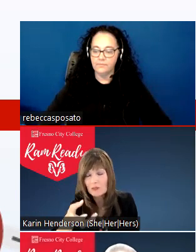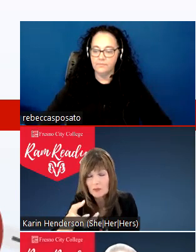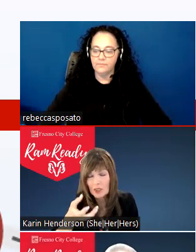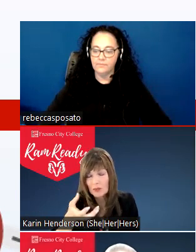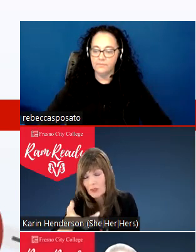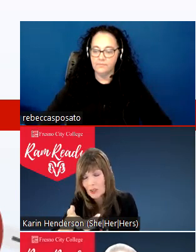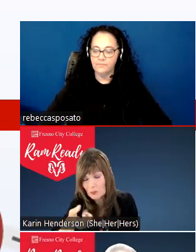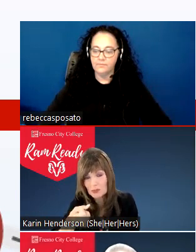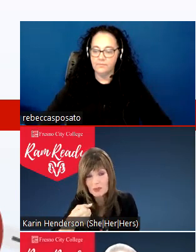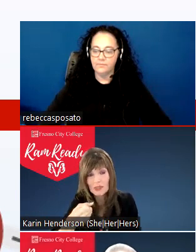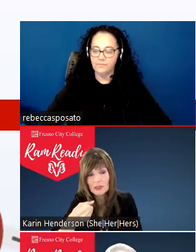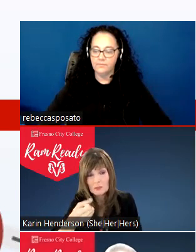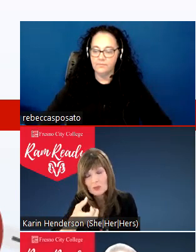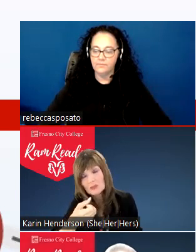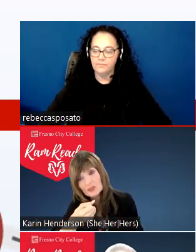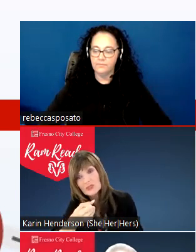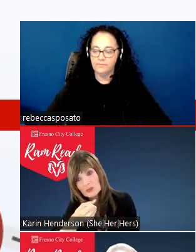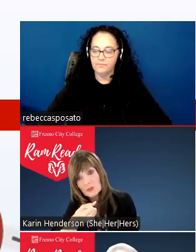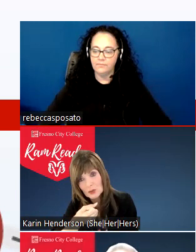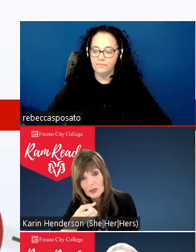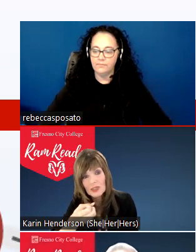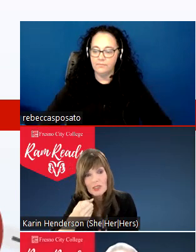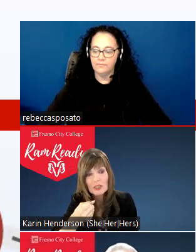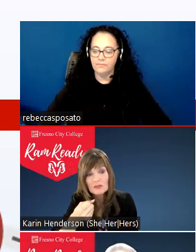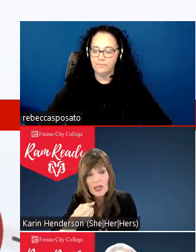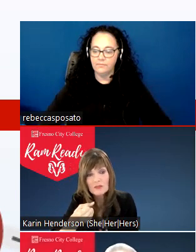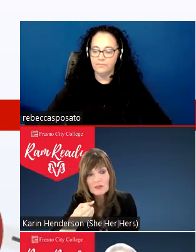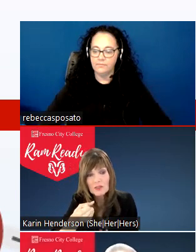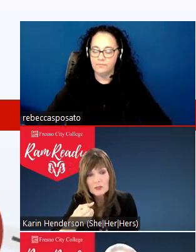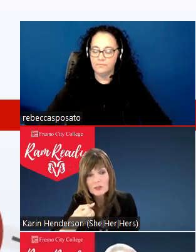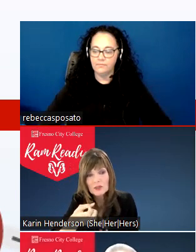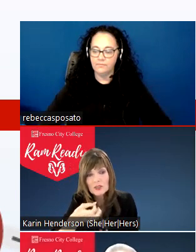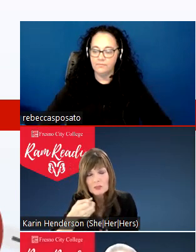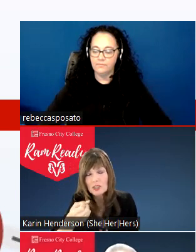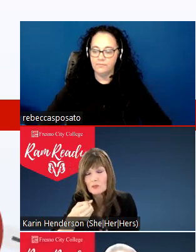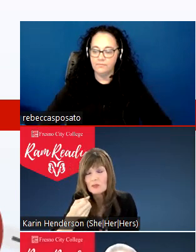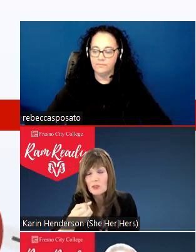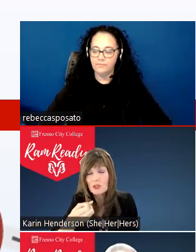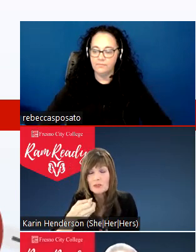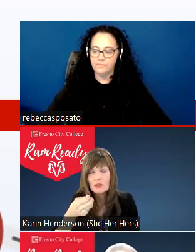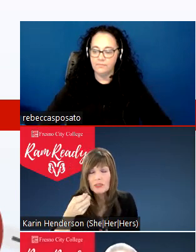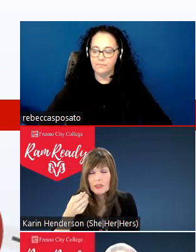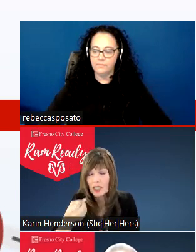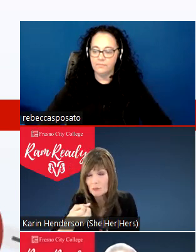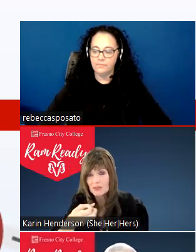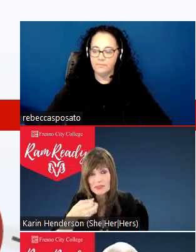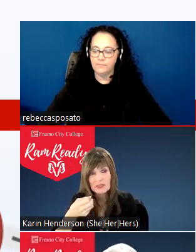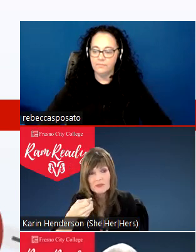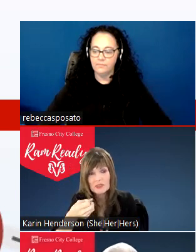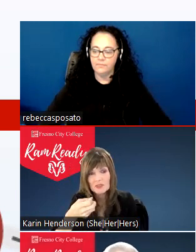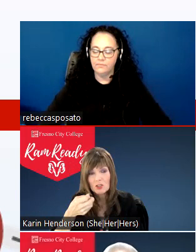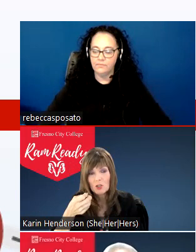have the availability, most of our students work. If you have the availability to become involved in